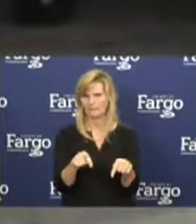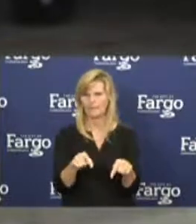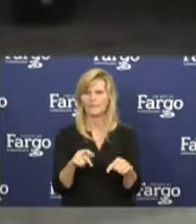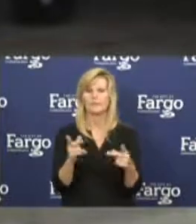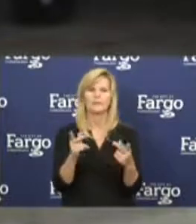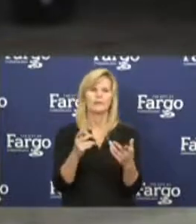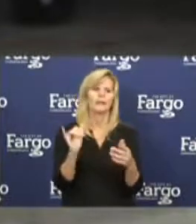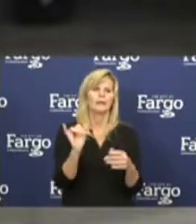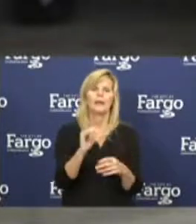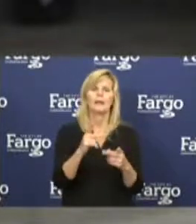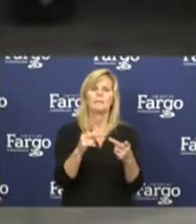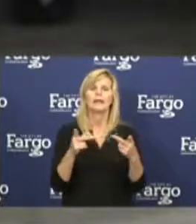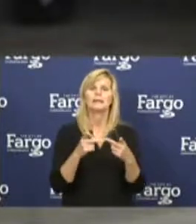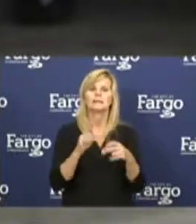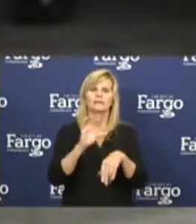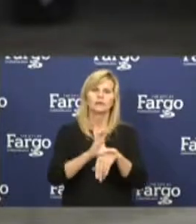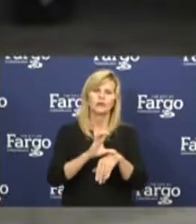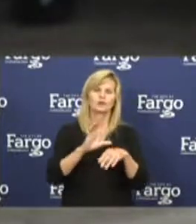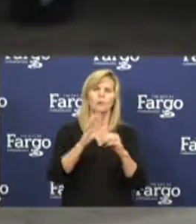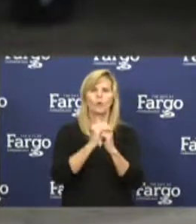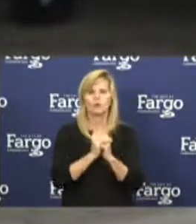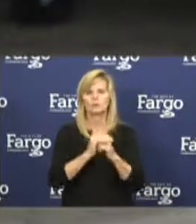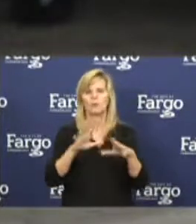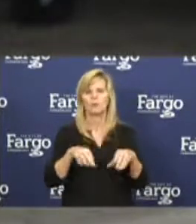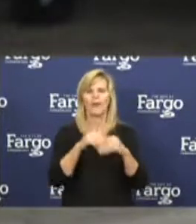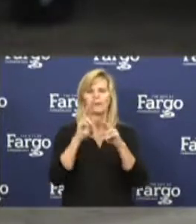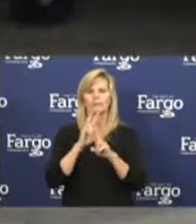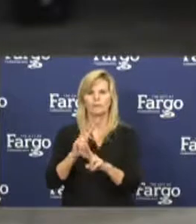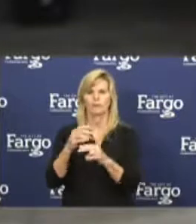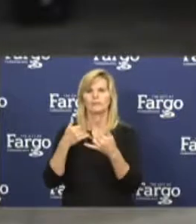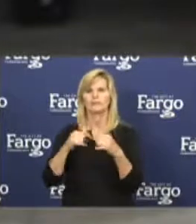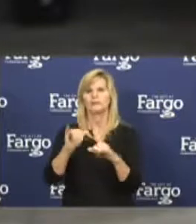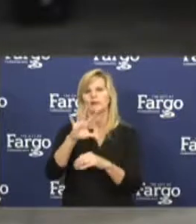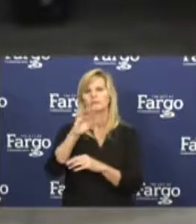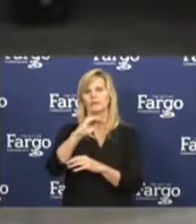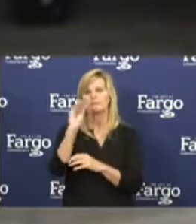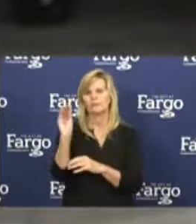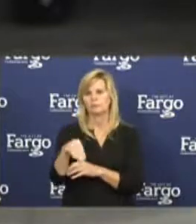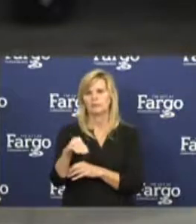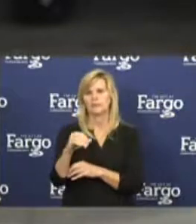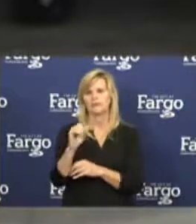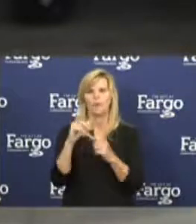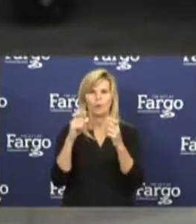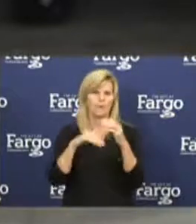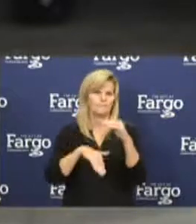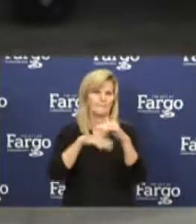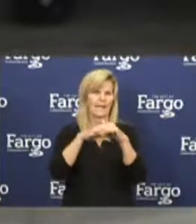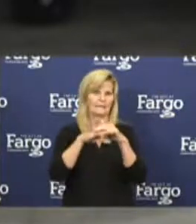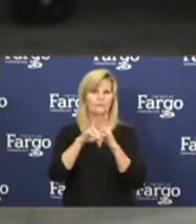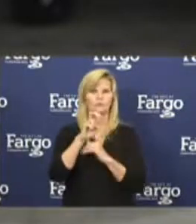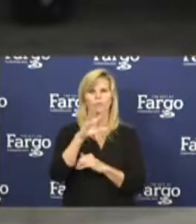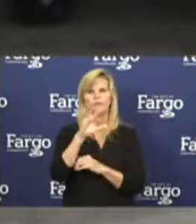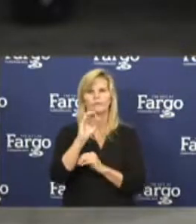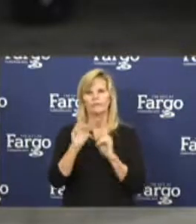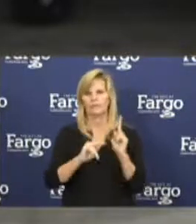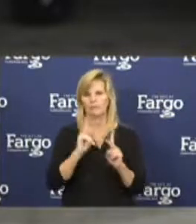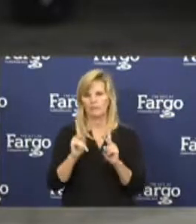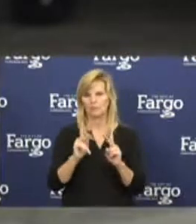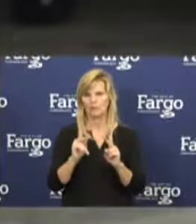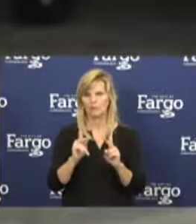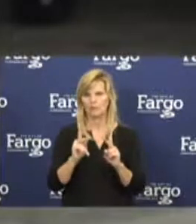Places of worship, weddings, funerals are still at 50% or a maximum of 250 people